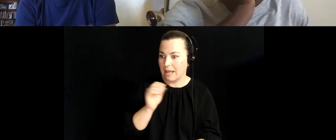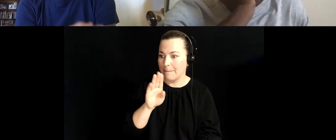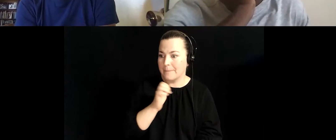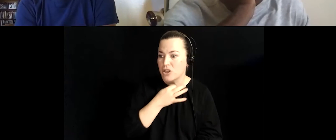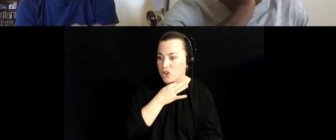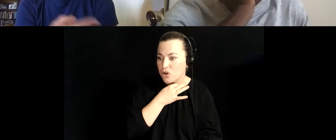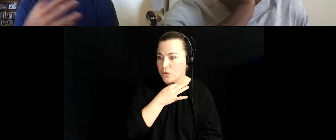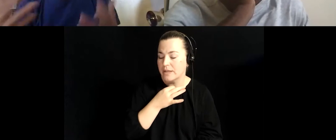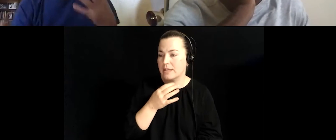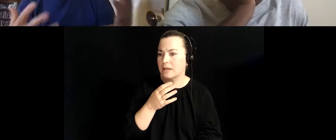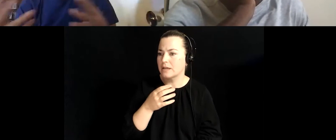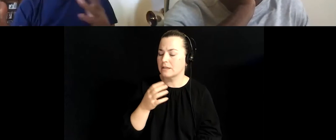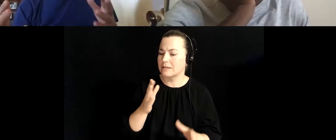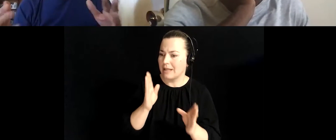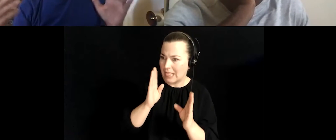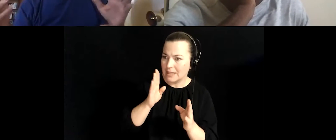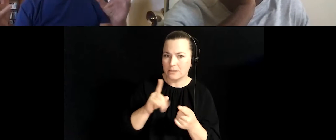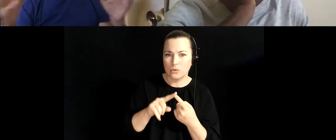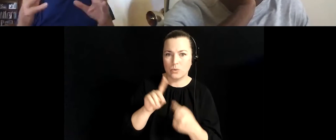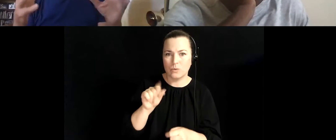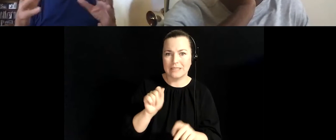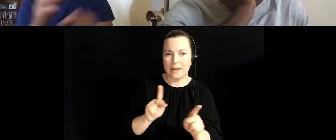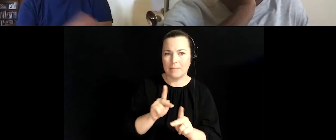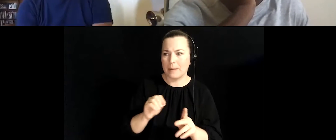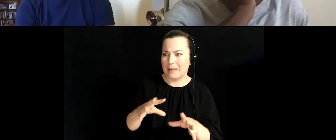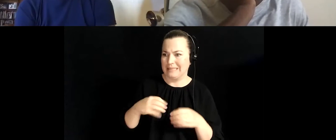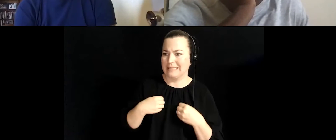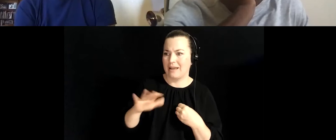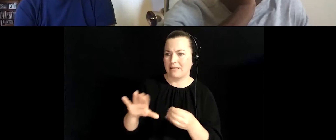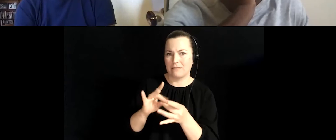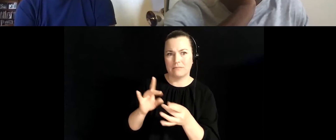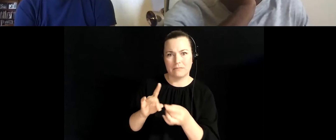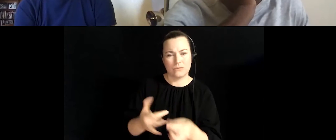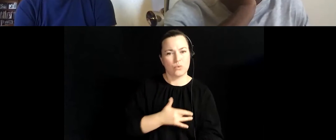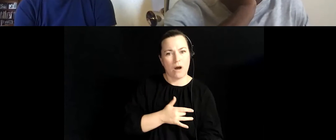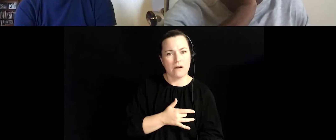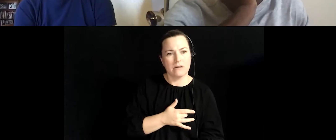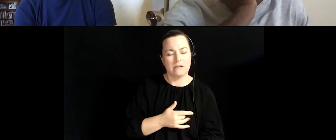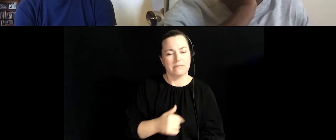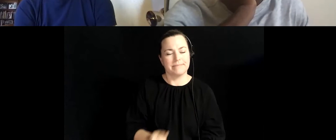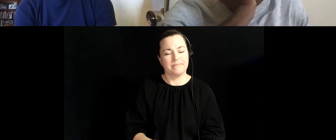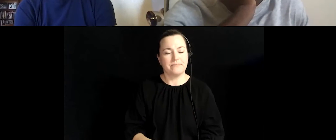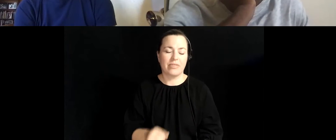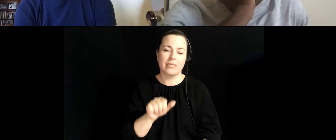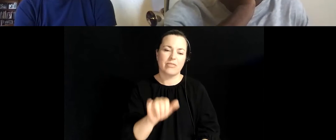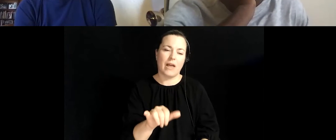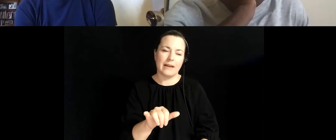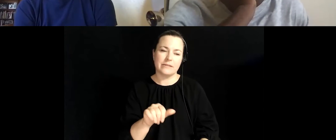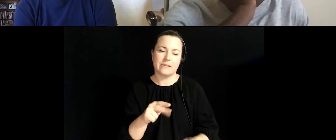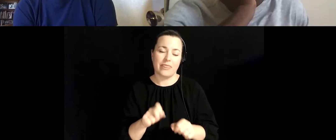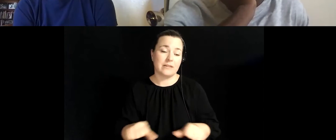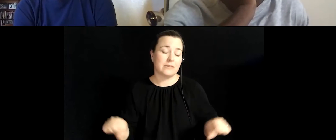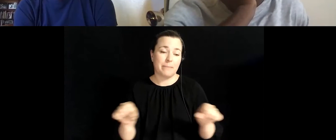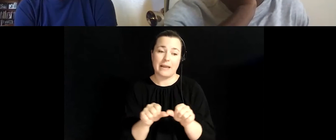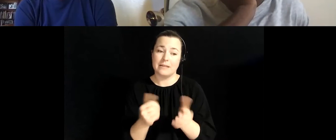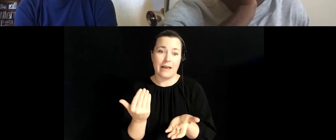really take them to heart and not think, I mean, I think that's, I don't know, that's the space that I've,